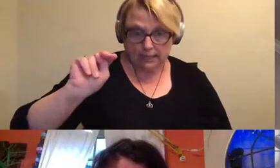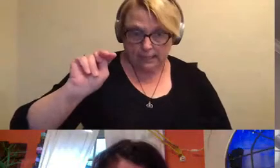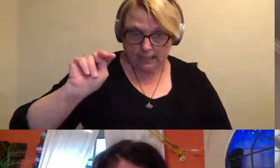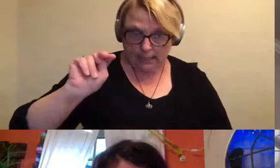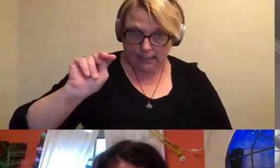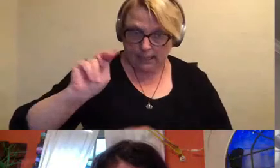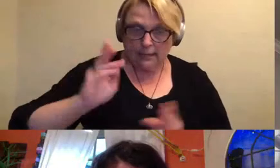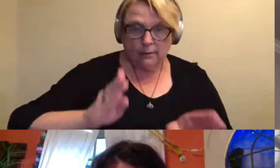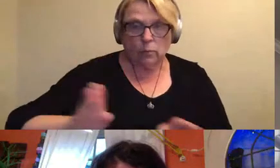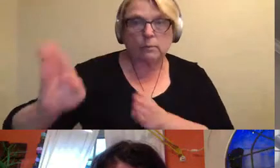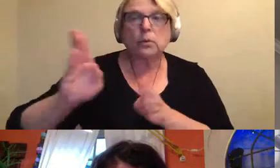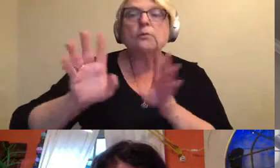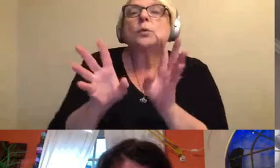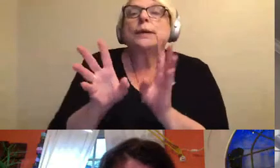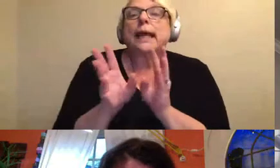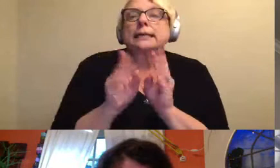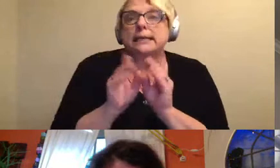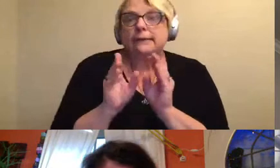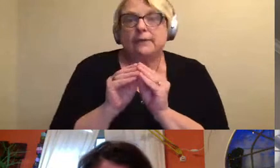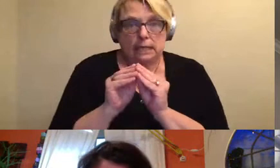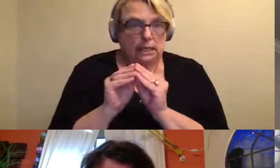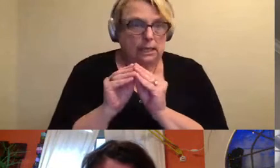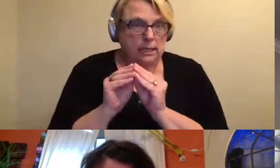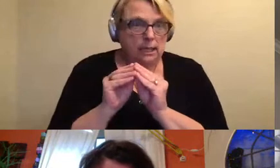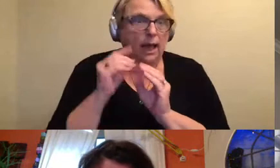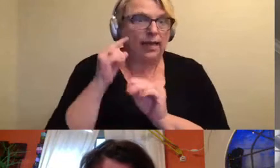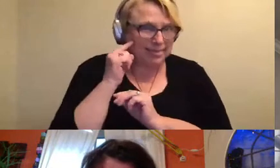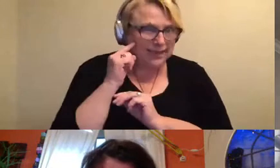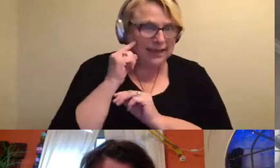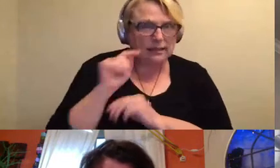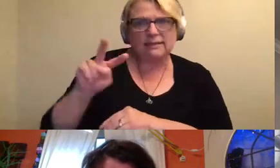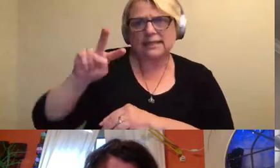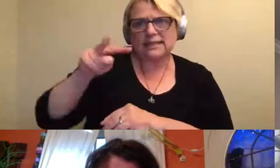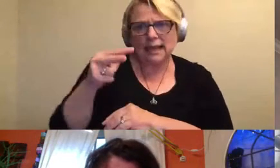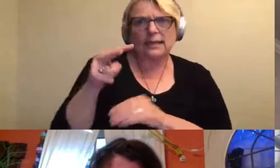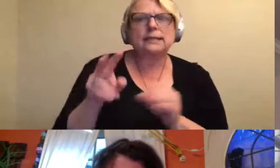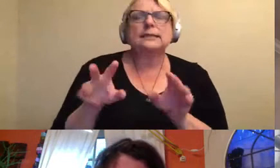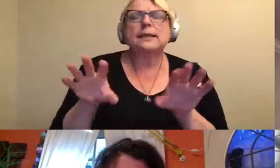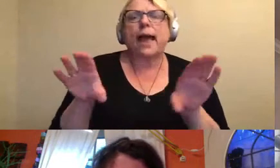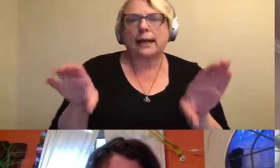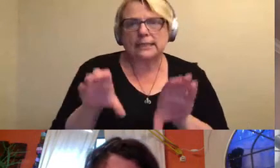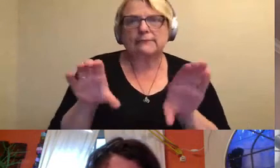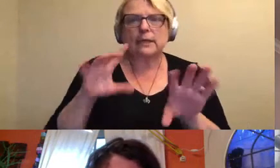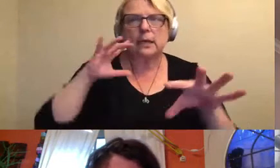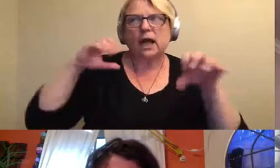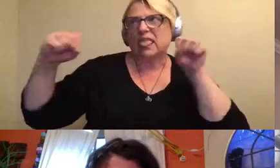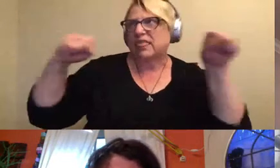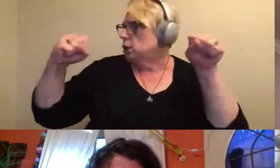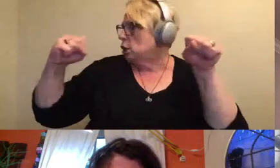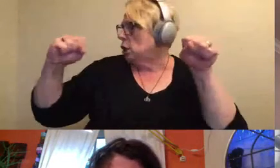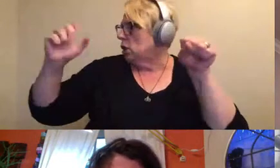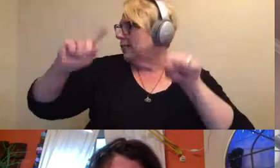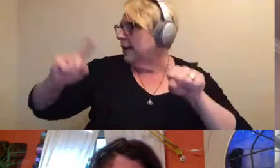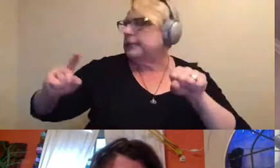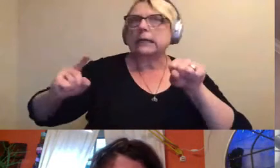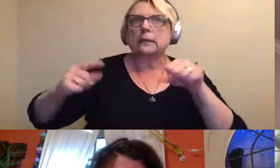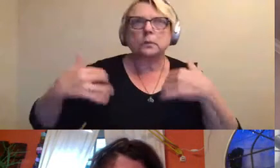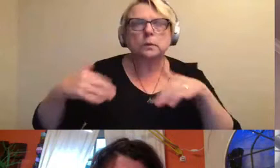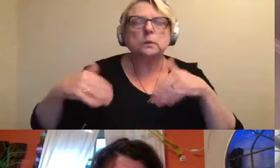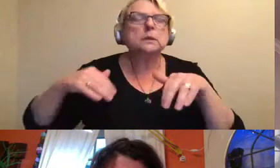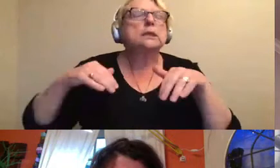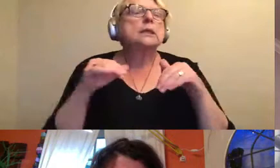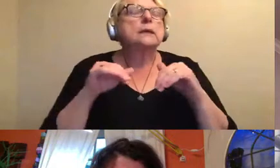an activity that is, I think, the second activity that thunder and lightning, we've been